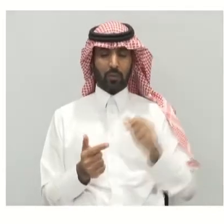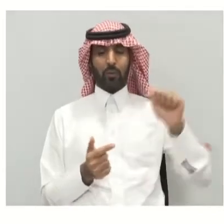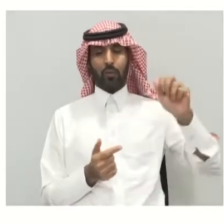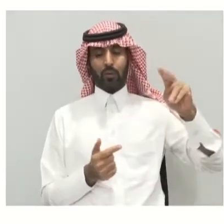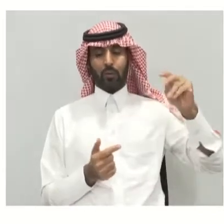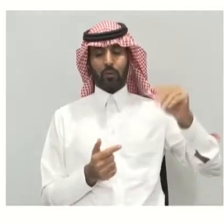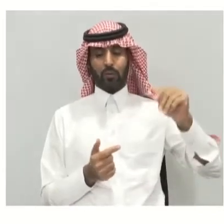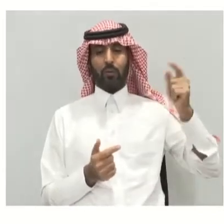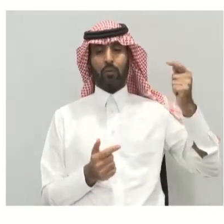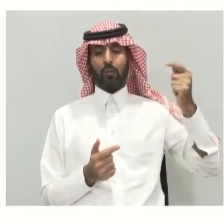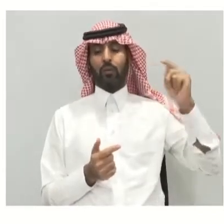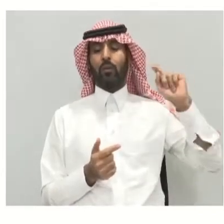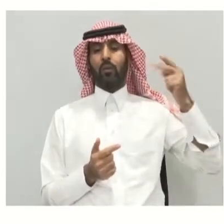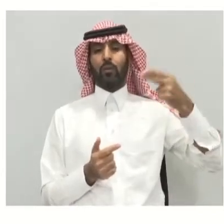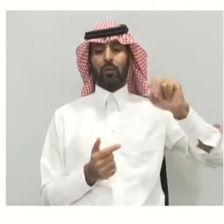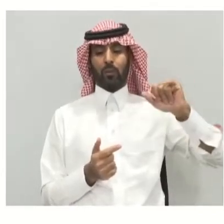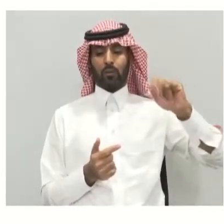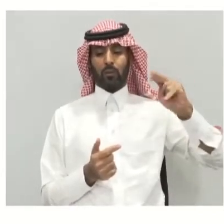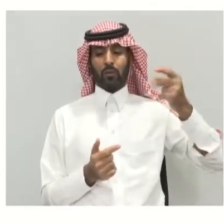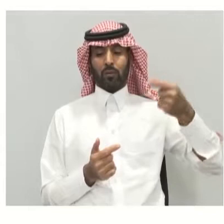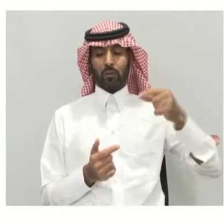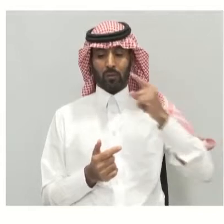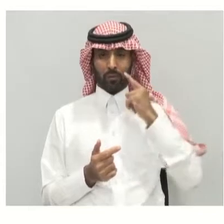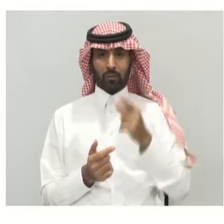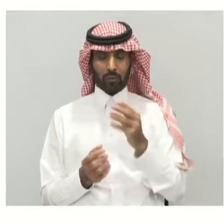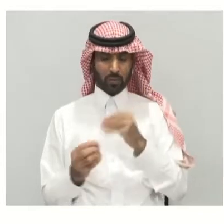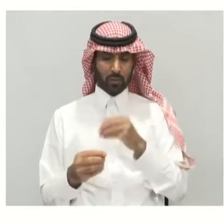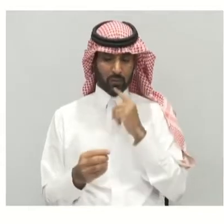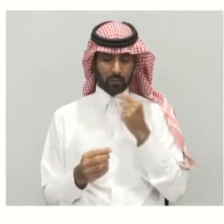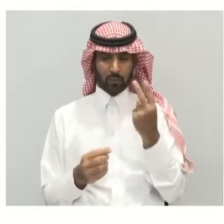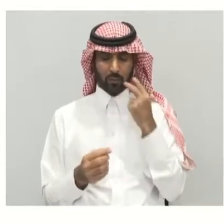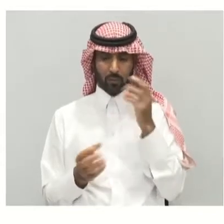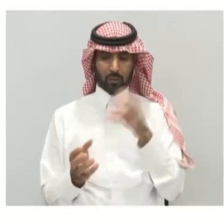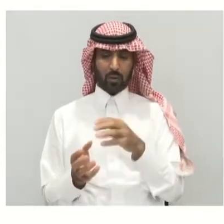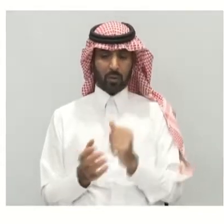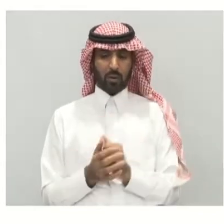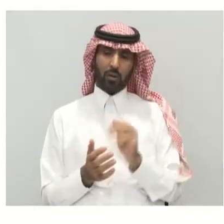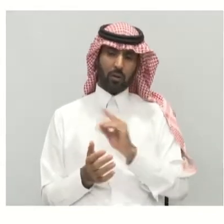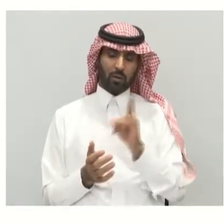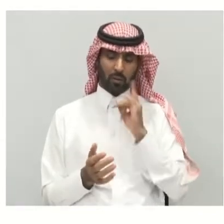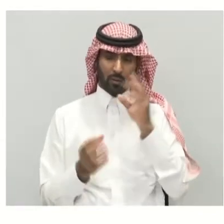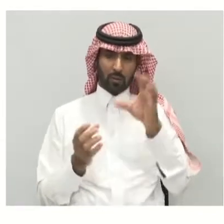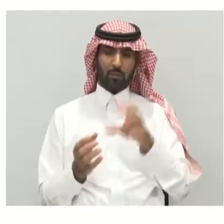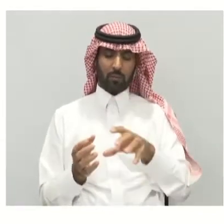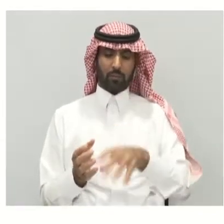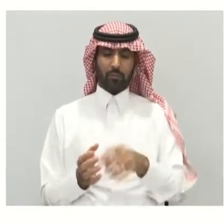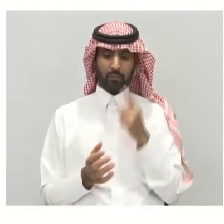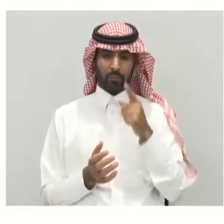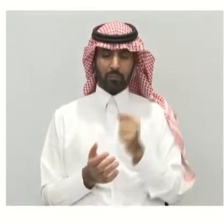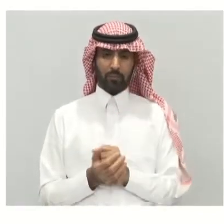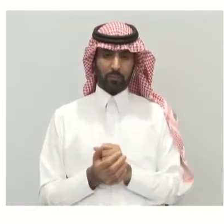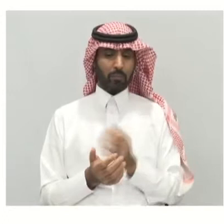together. So for number one, we put something. Number two, anything. Number three, we